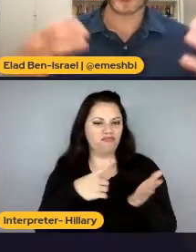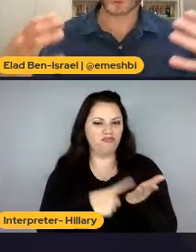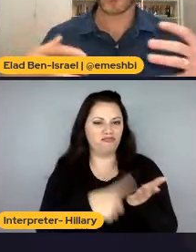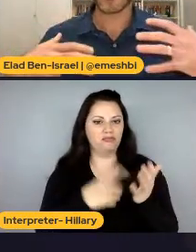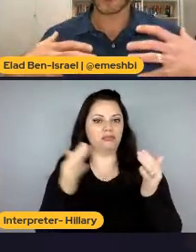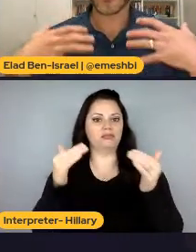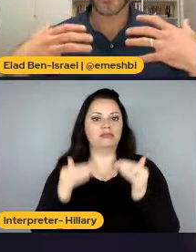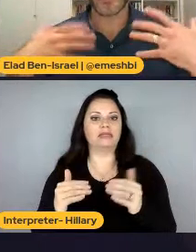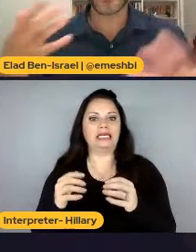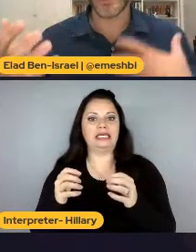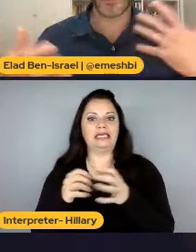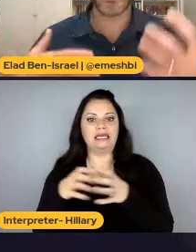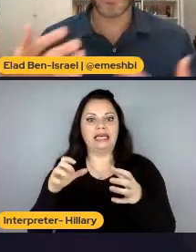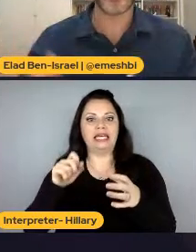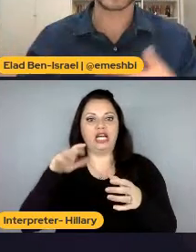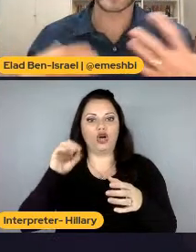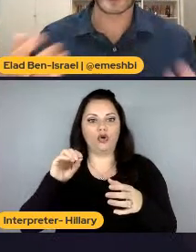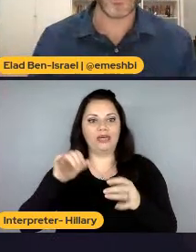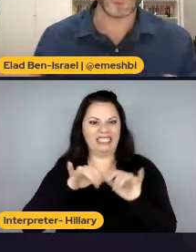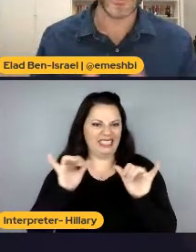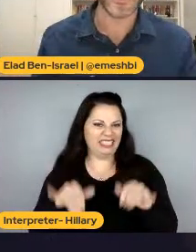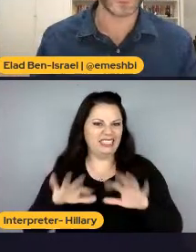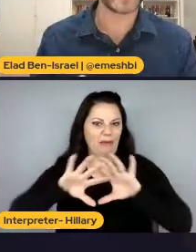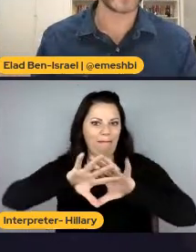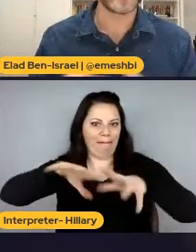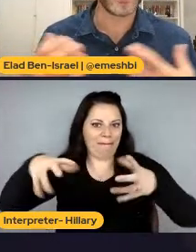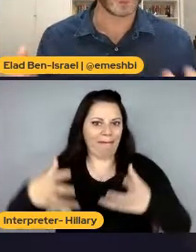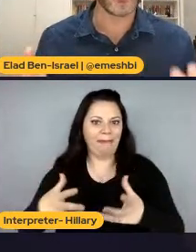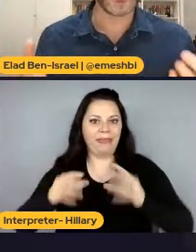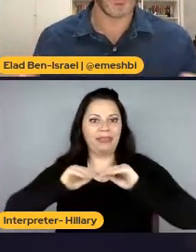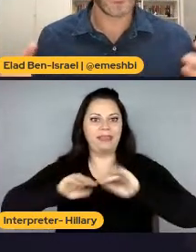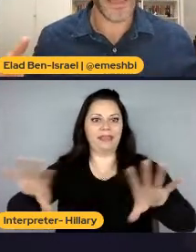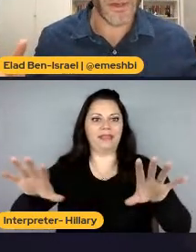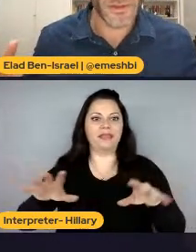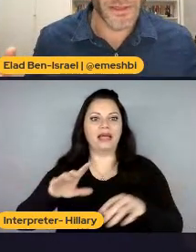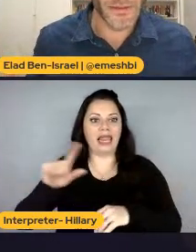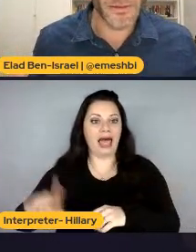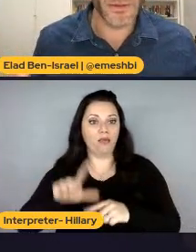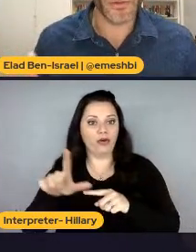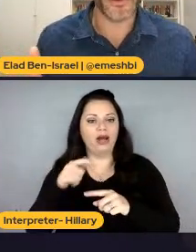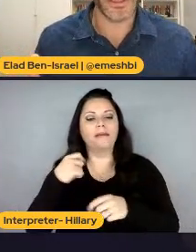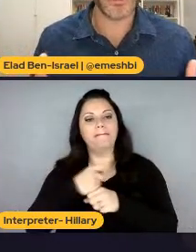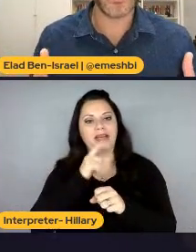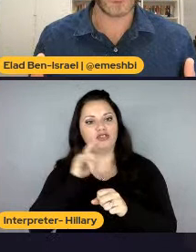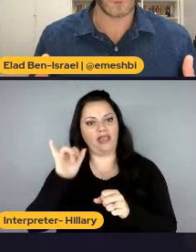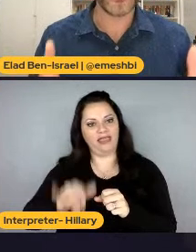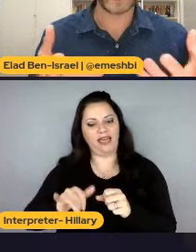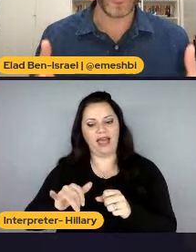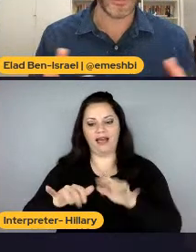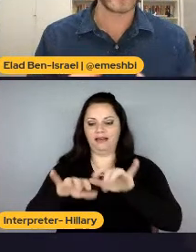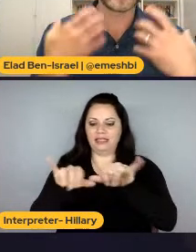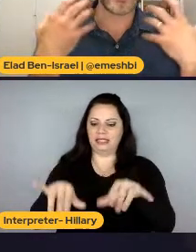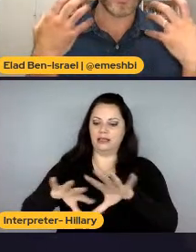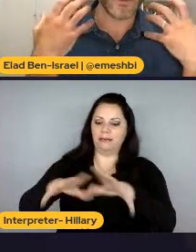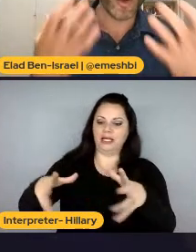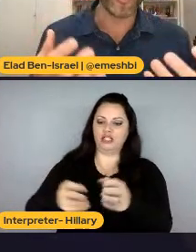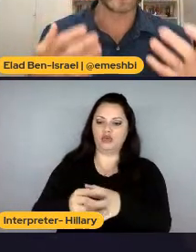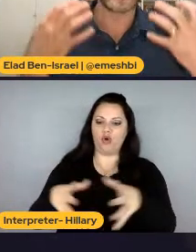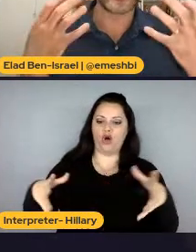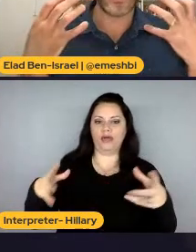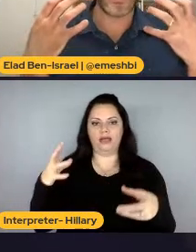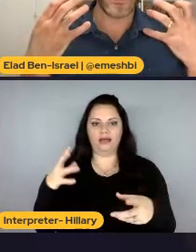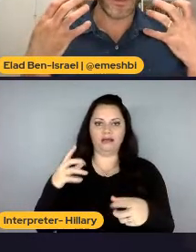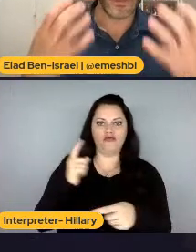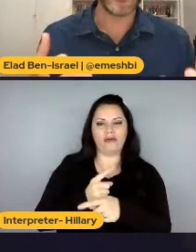libraries, hand in hand in releasing Construct Hub. We want to make sure that the ecosystem is growing in the right way, and that there's